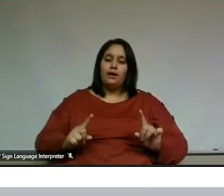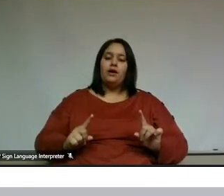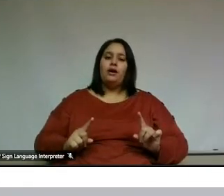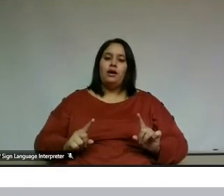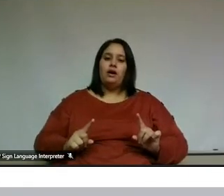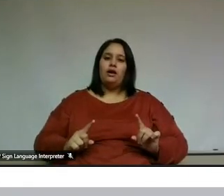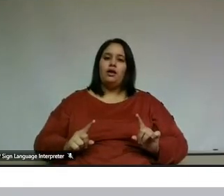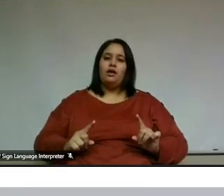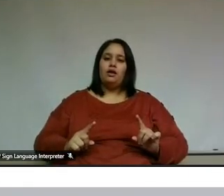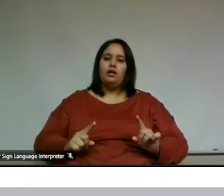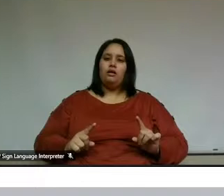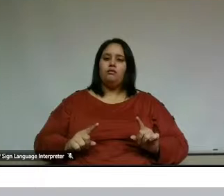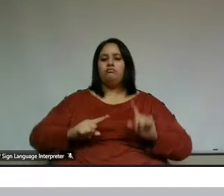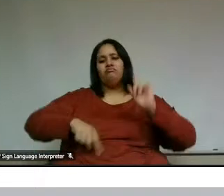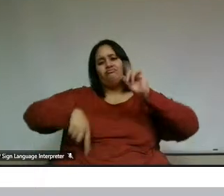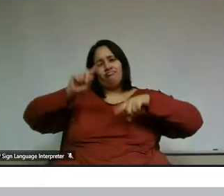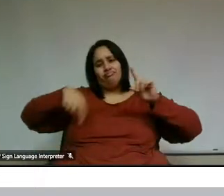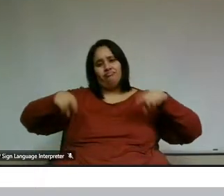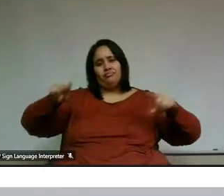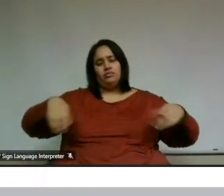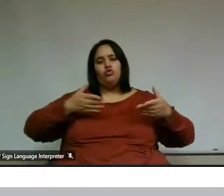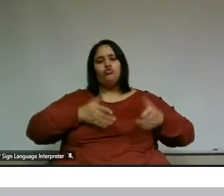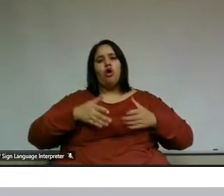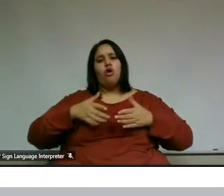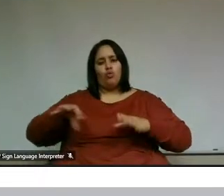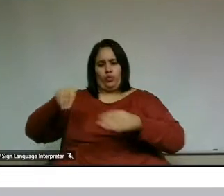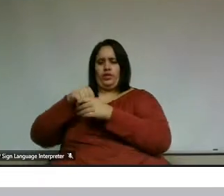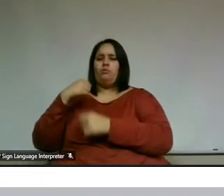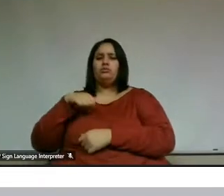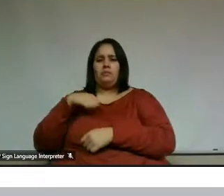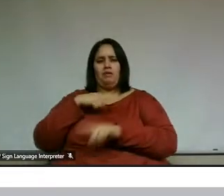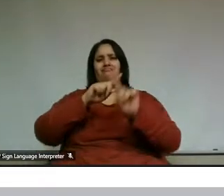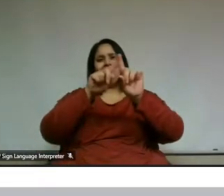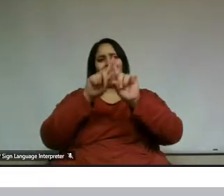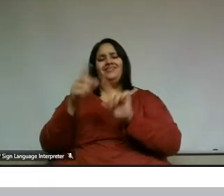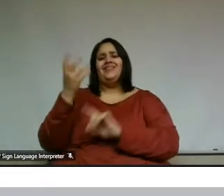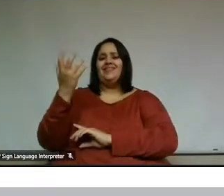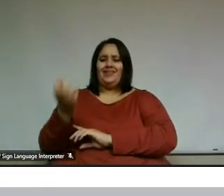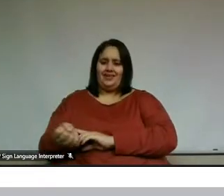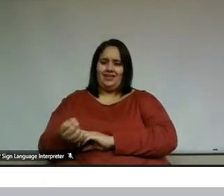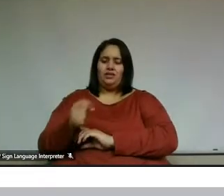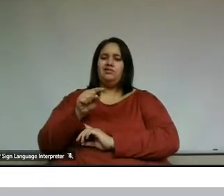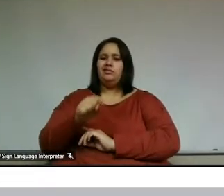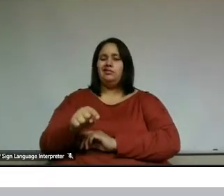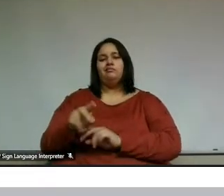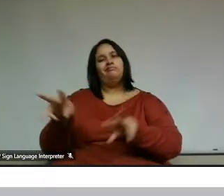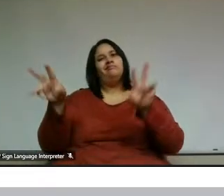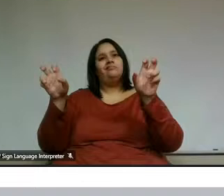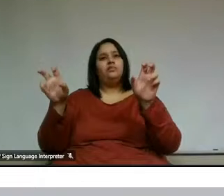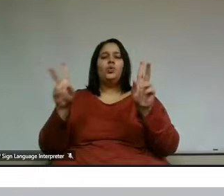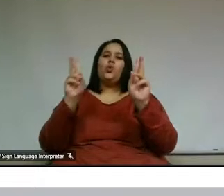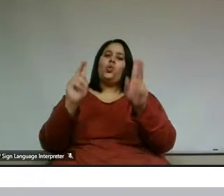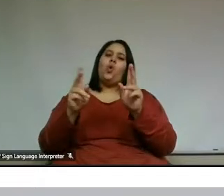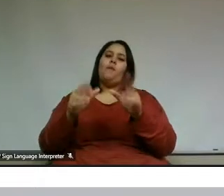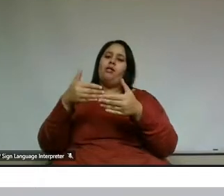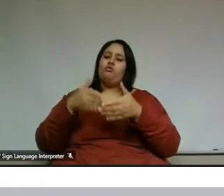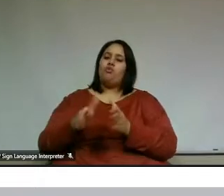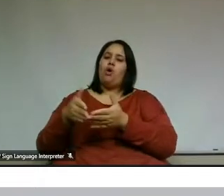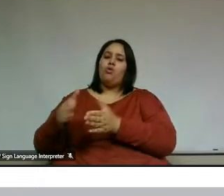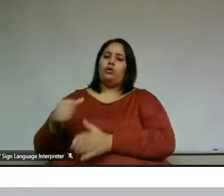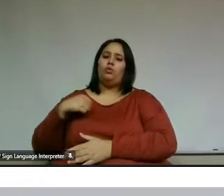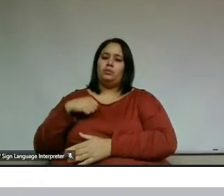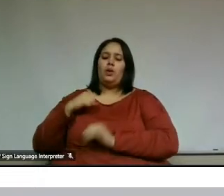there's a plethora of other roads in municipalities which are, let's say, ordinary municipal roads for which the municipality is